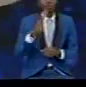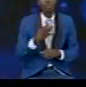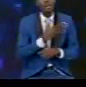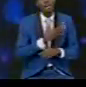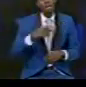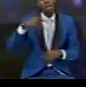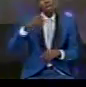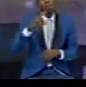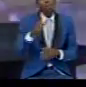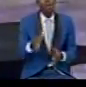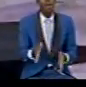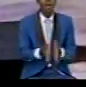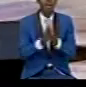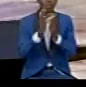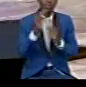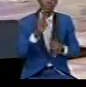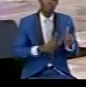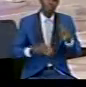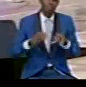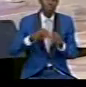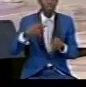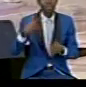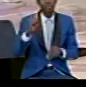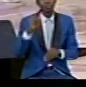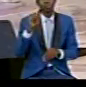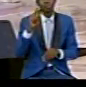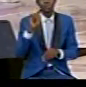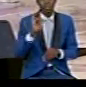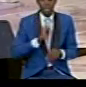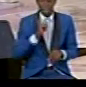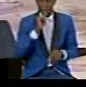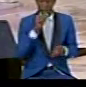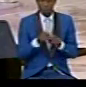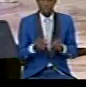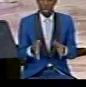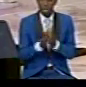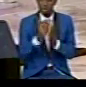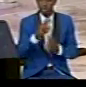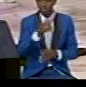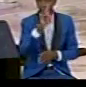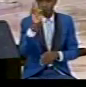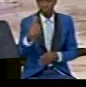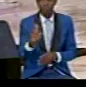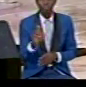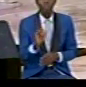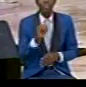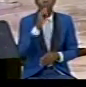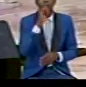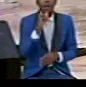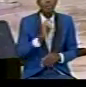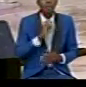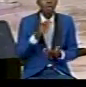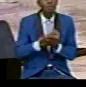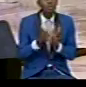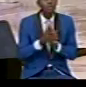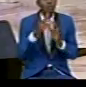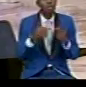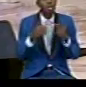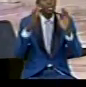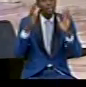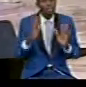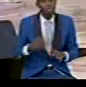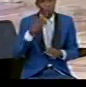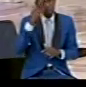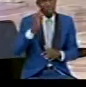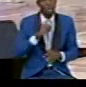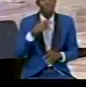asked the Galatians, I'm also asking you, therefore, am I become your enemy? Because